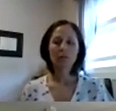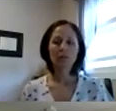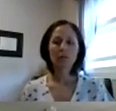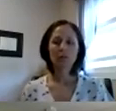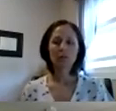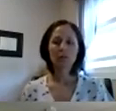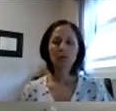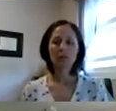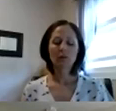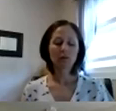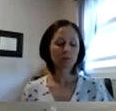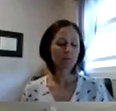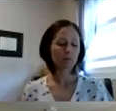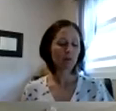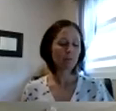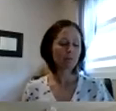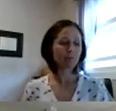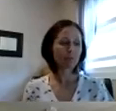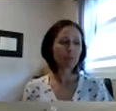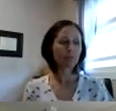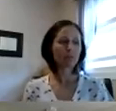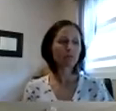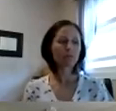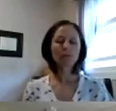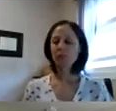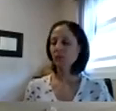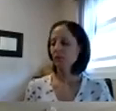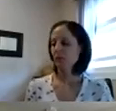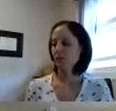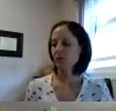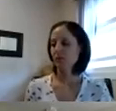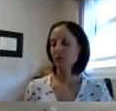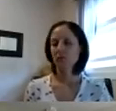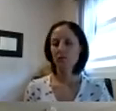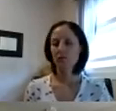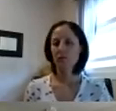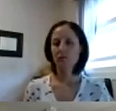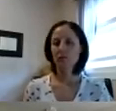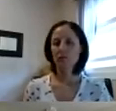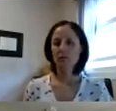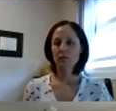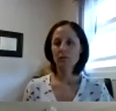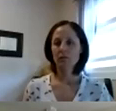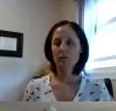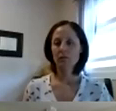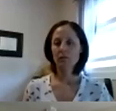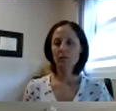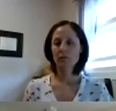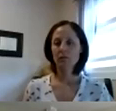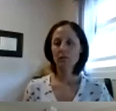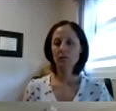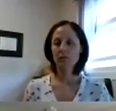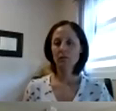hear more as this call progresses about a timeline and some more specifics about applying for CARES